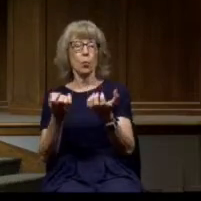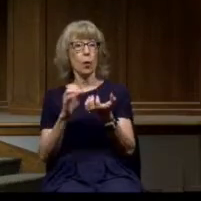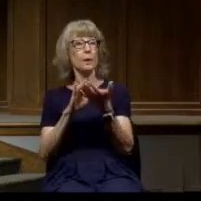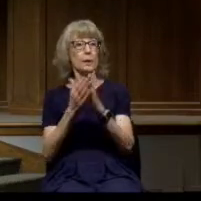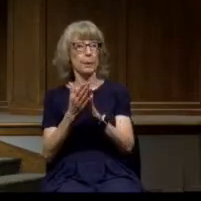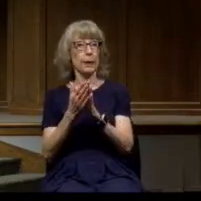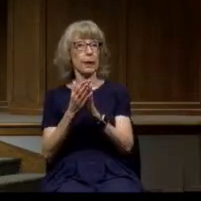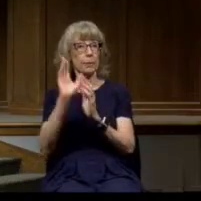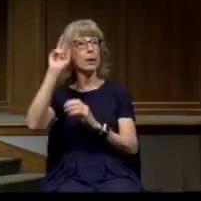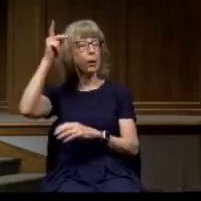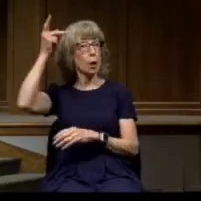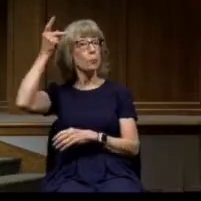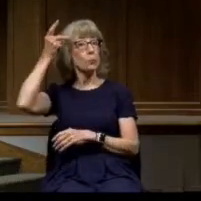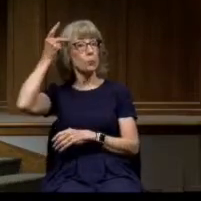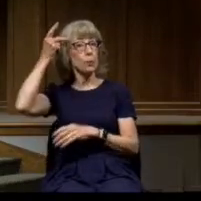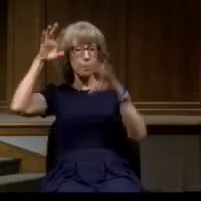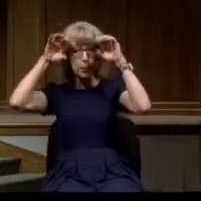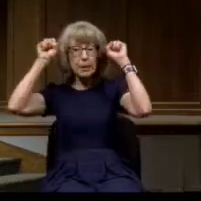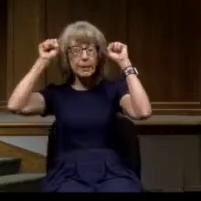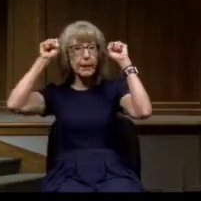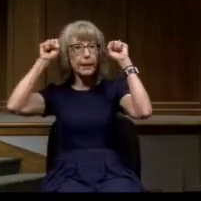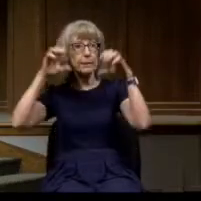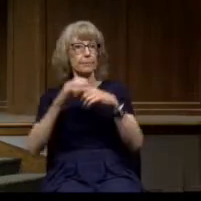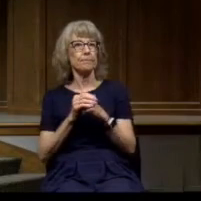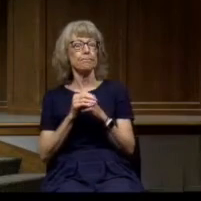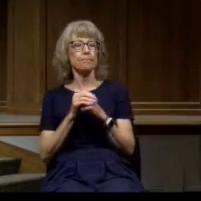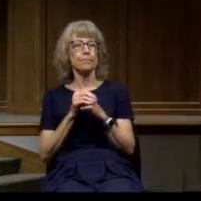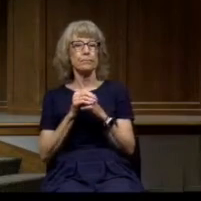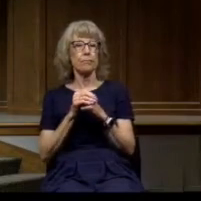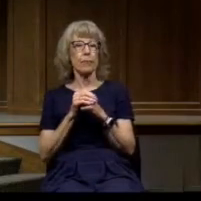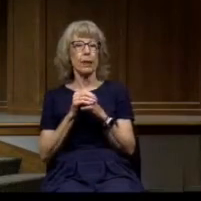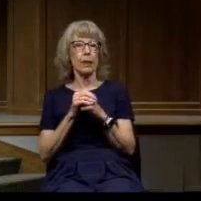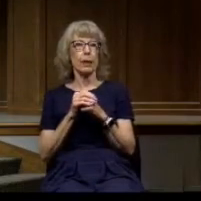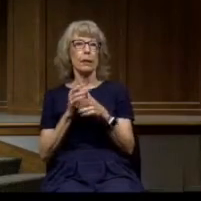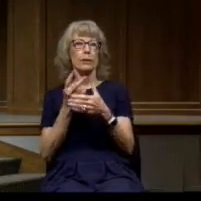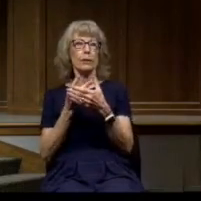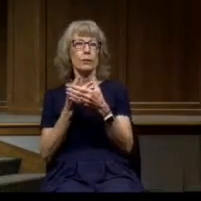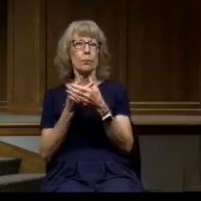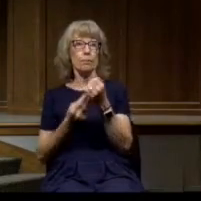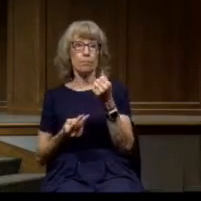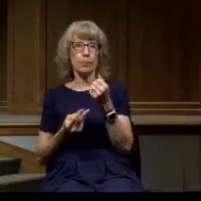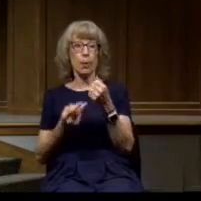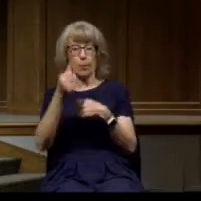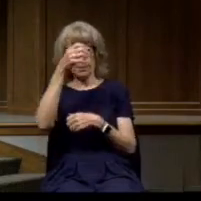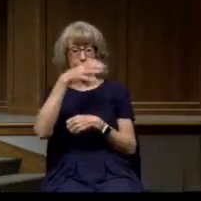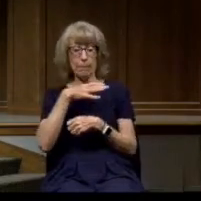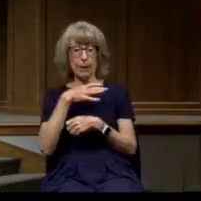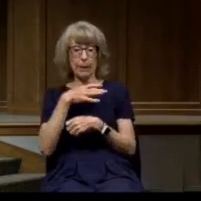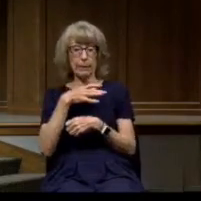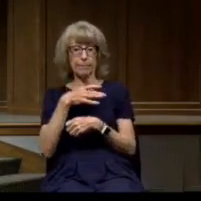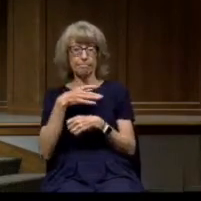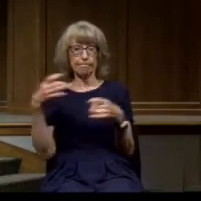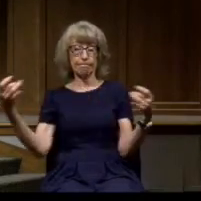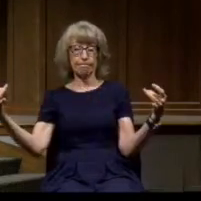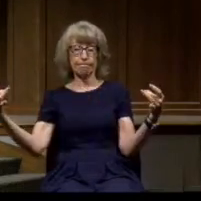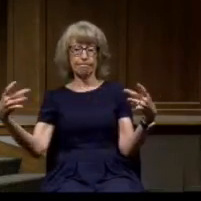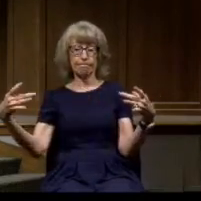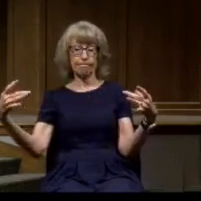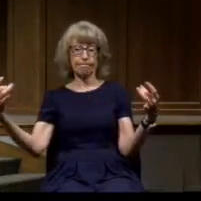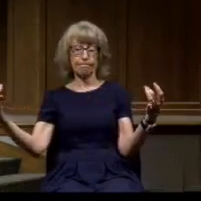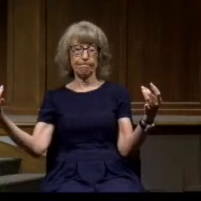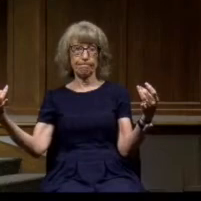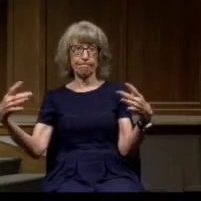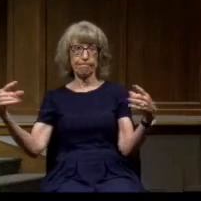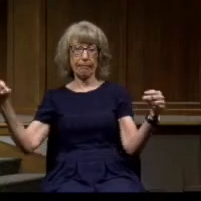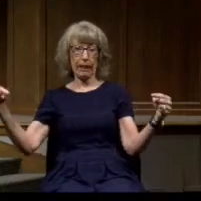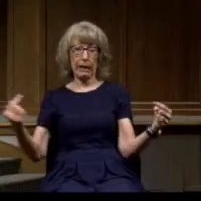it gets really heated. They say some awful, awful things to each other as they are running